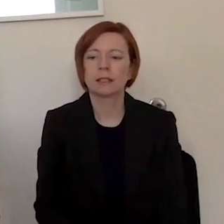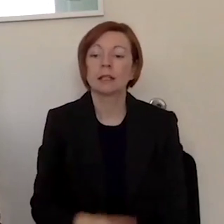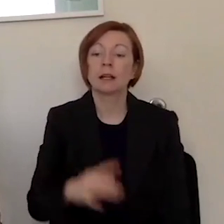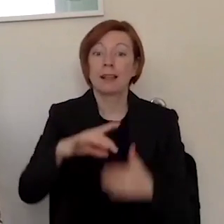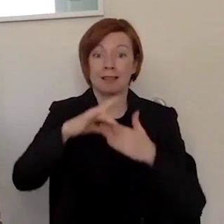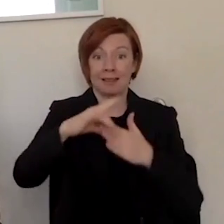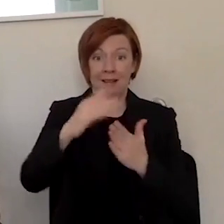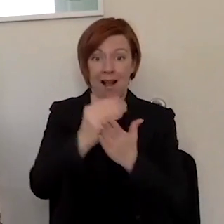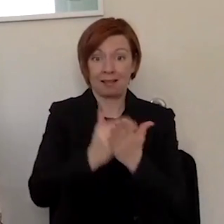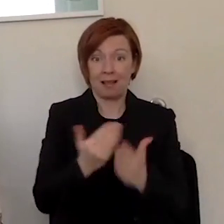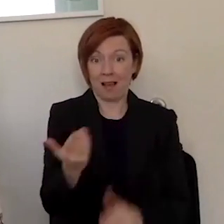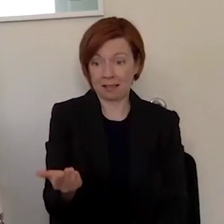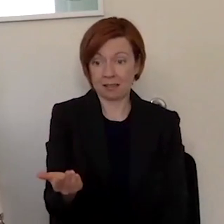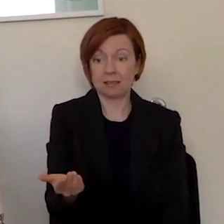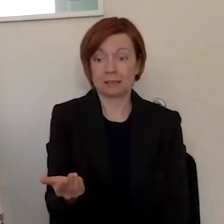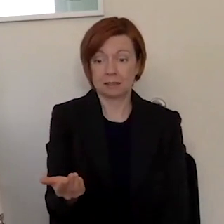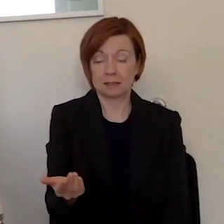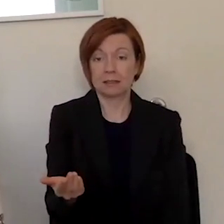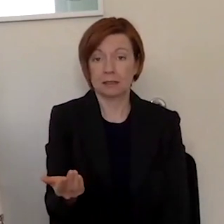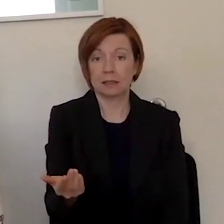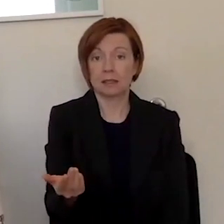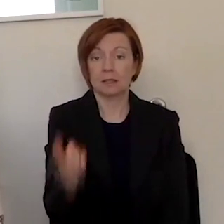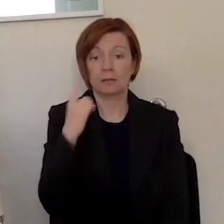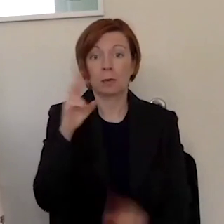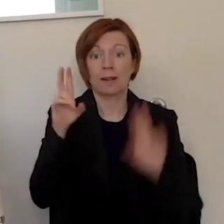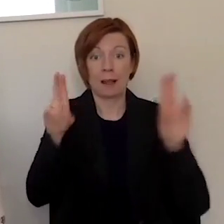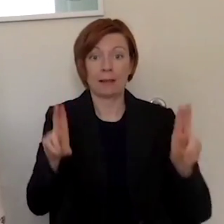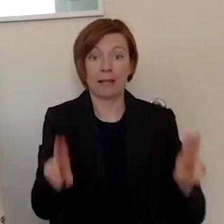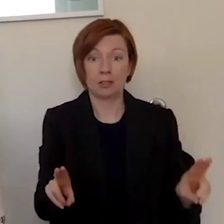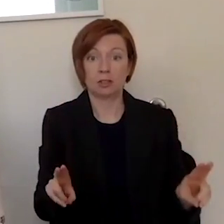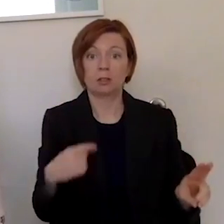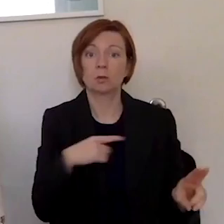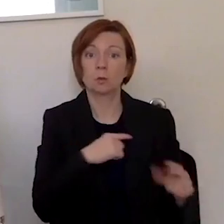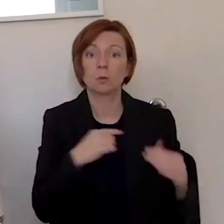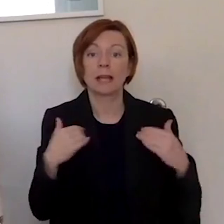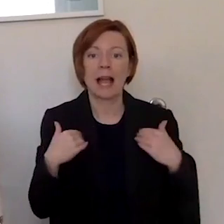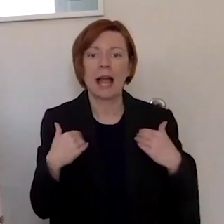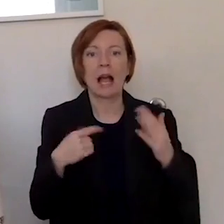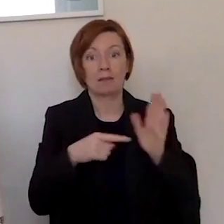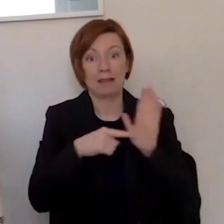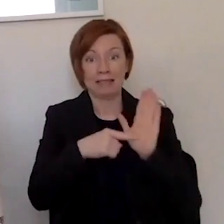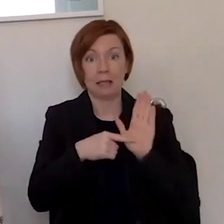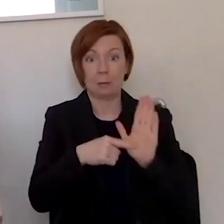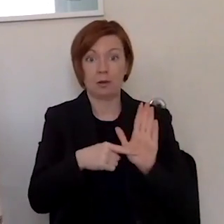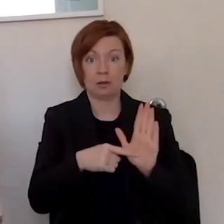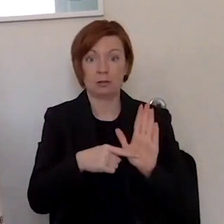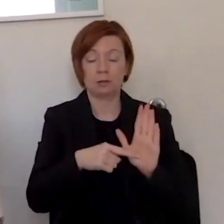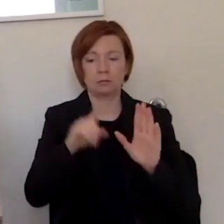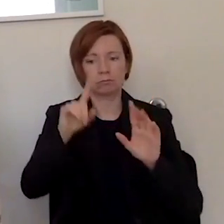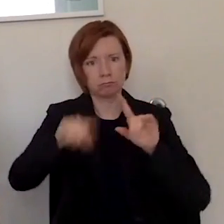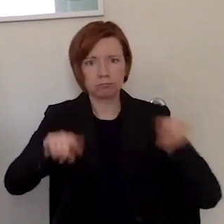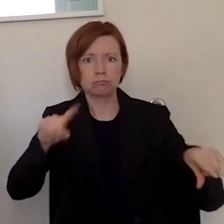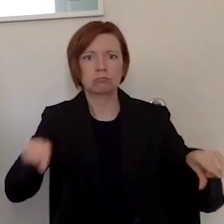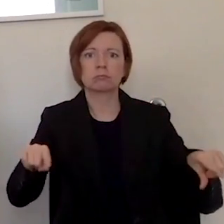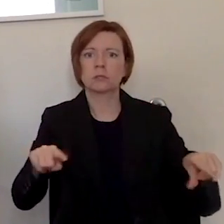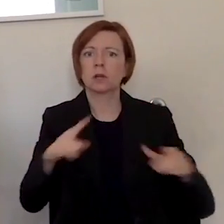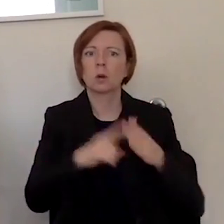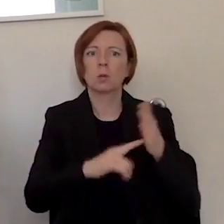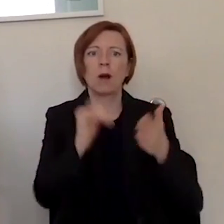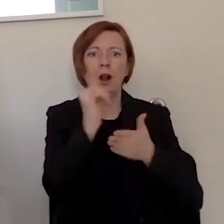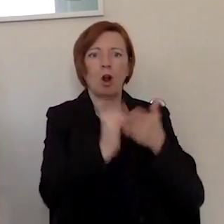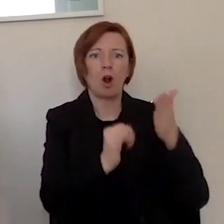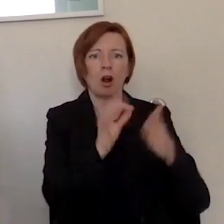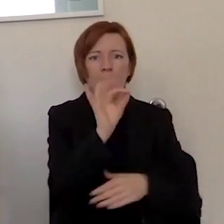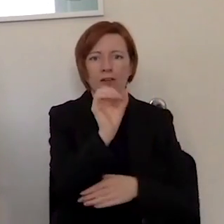In the guidelines section of the application, we have examples of what